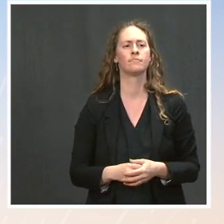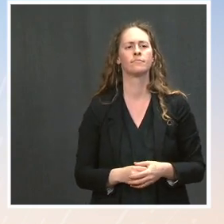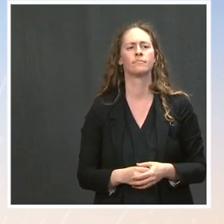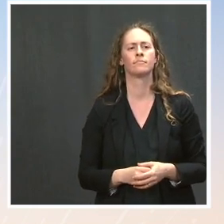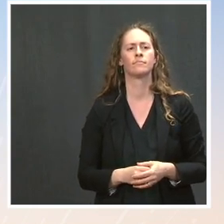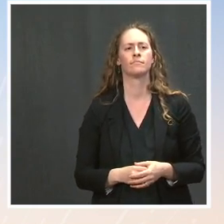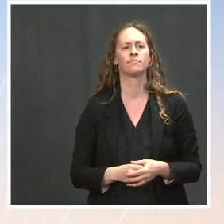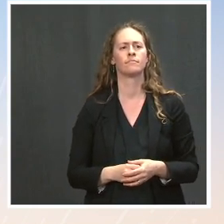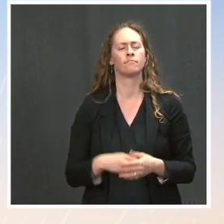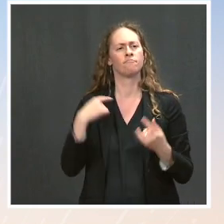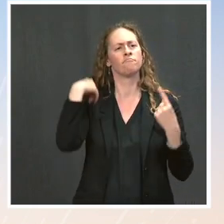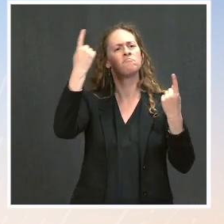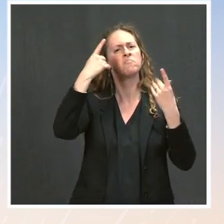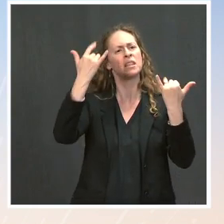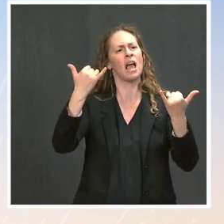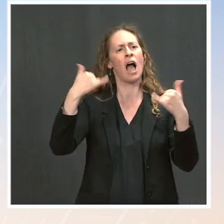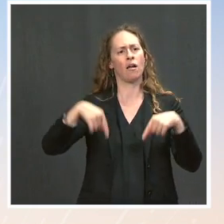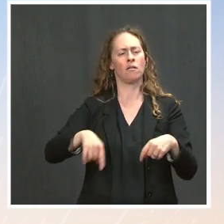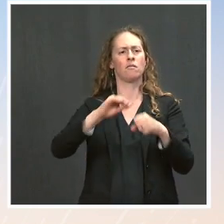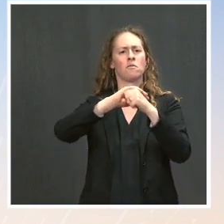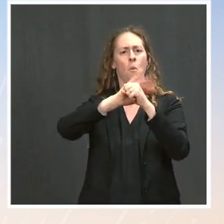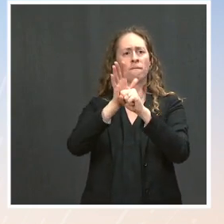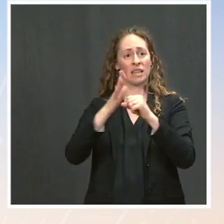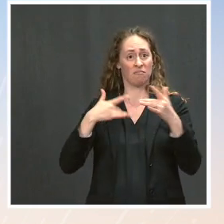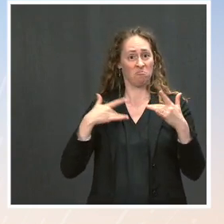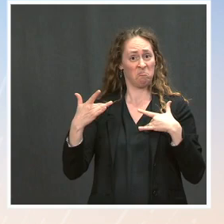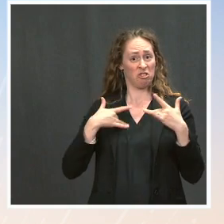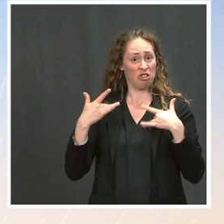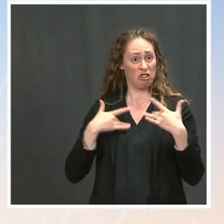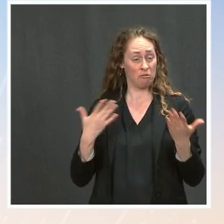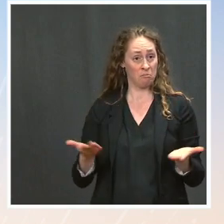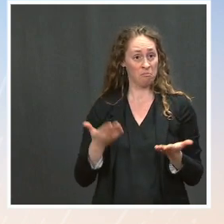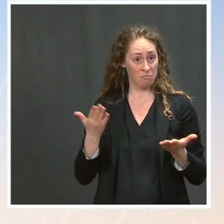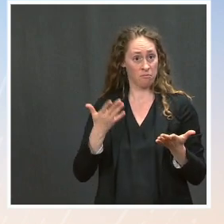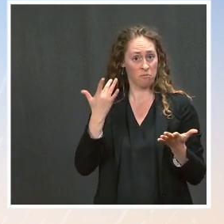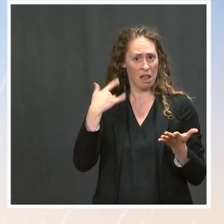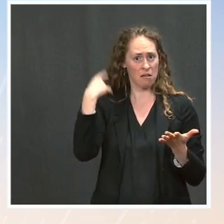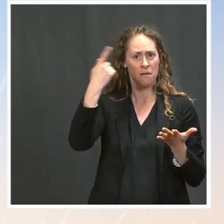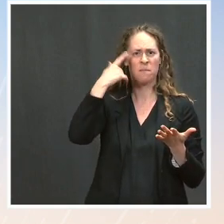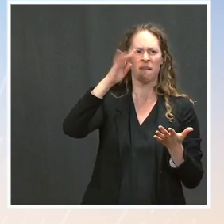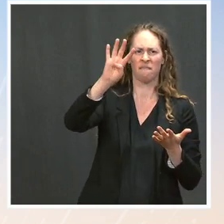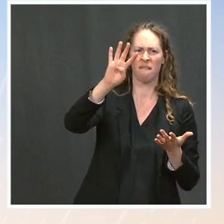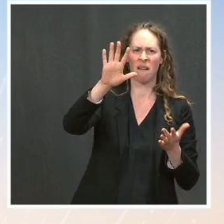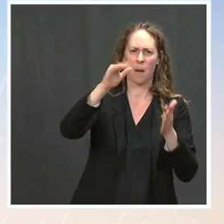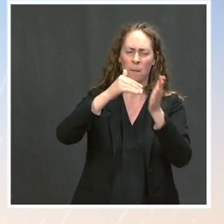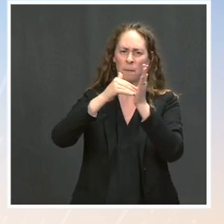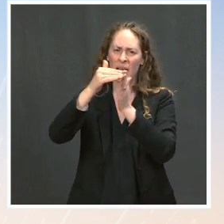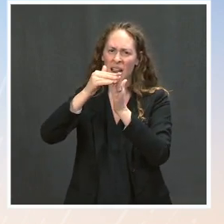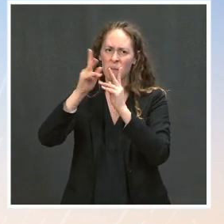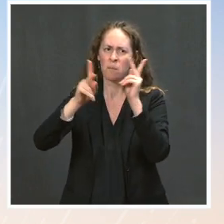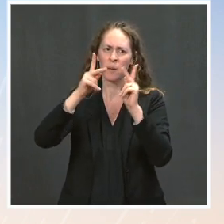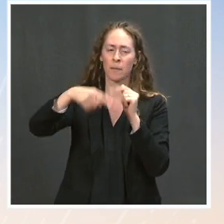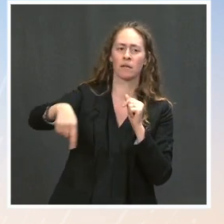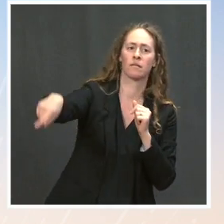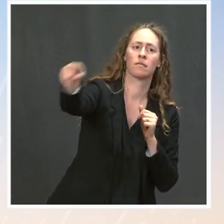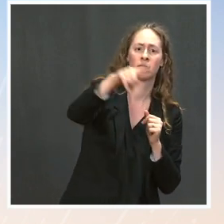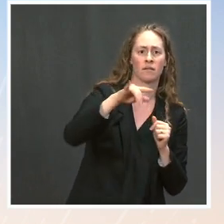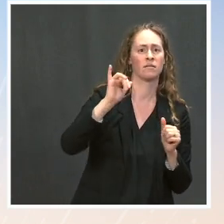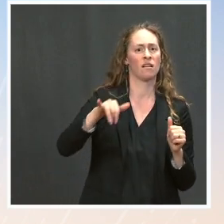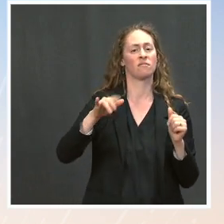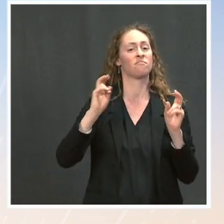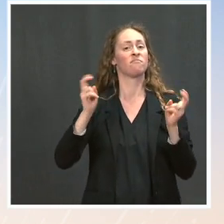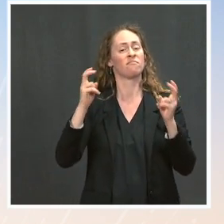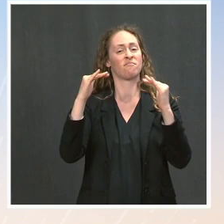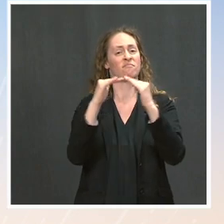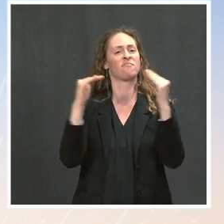concern within the administration that apparently 5 million people, or about 8% of those who got the first dose of Pfizer and Moderna, didn't return